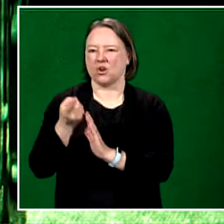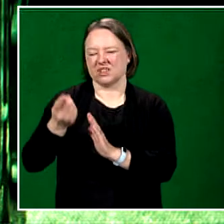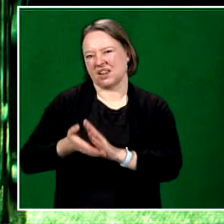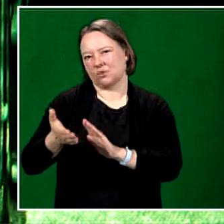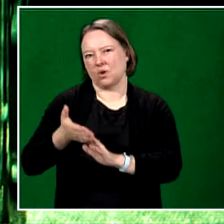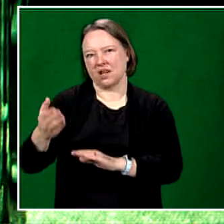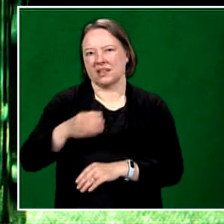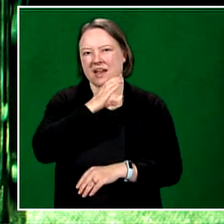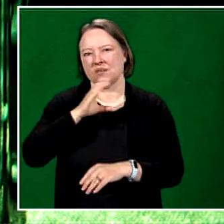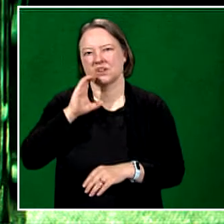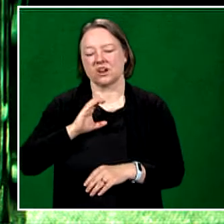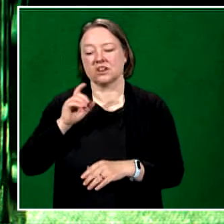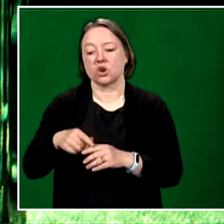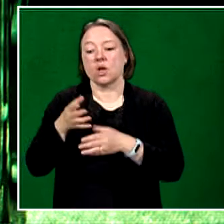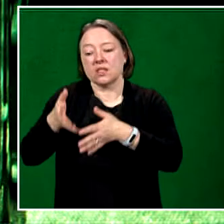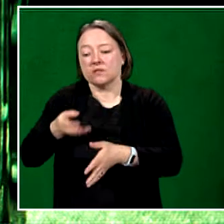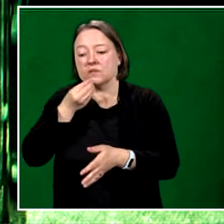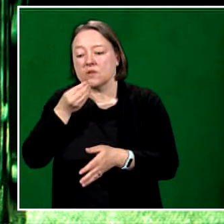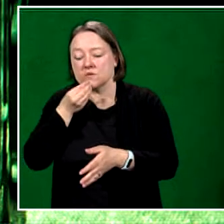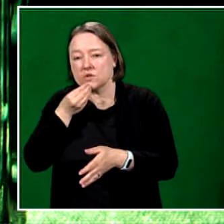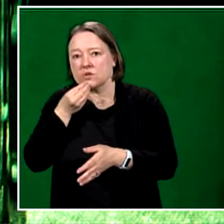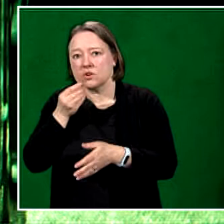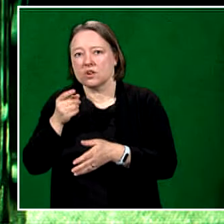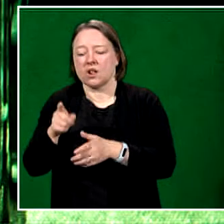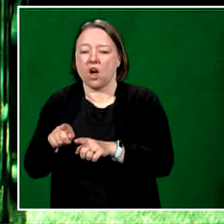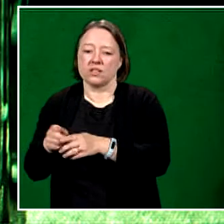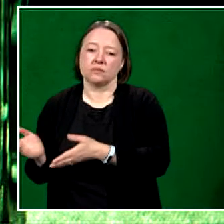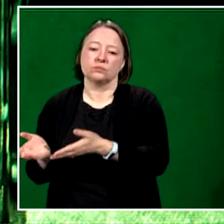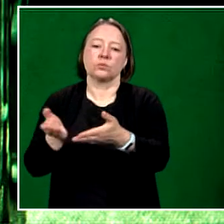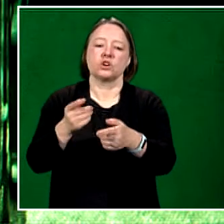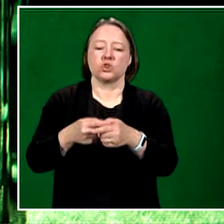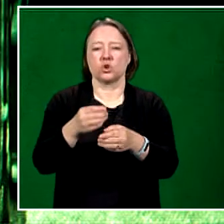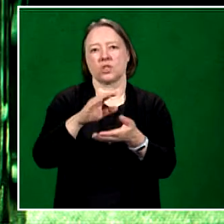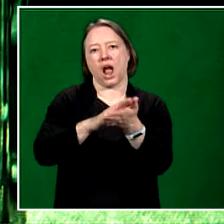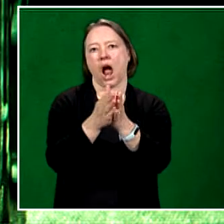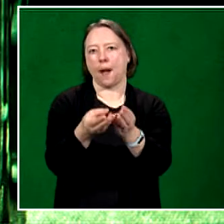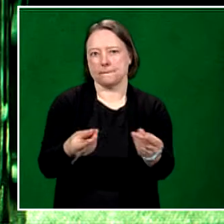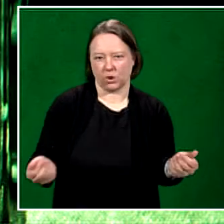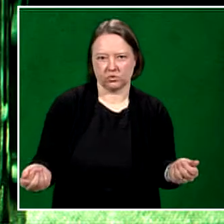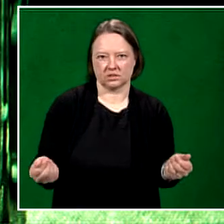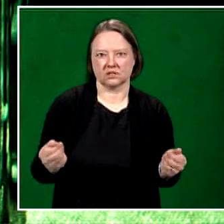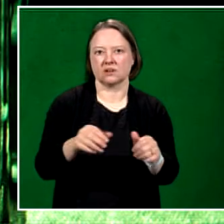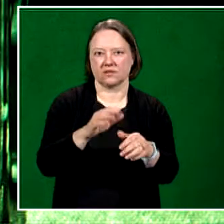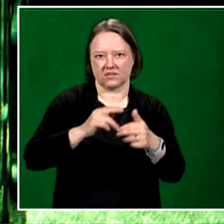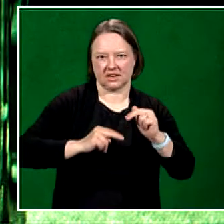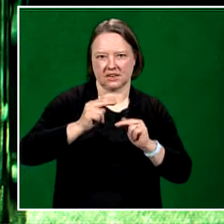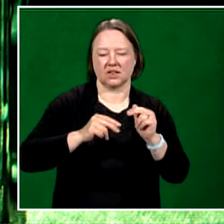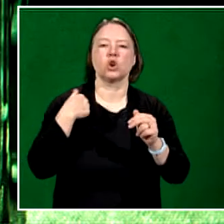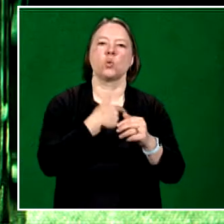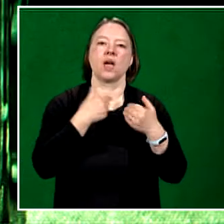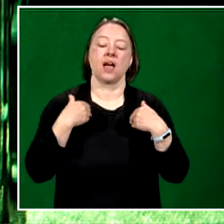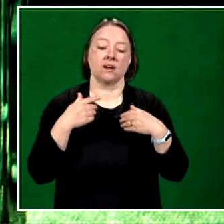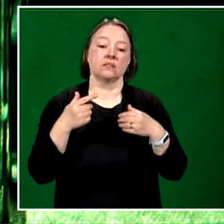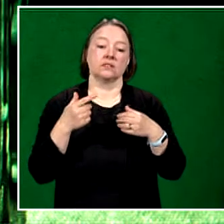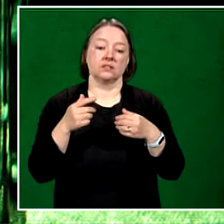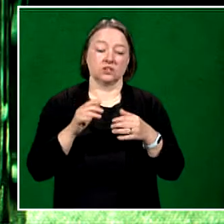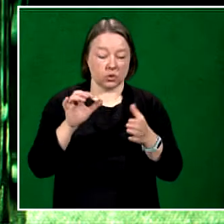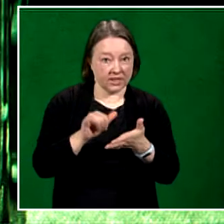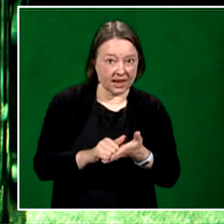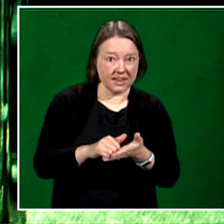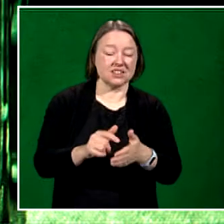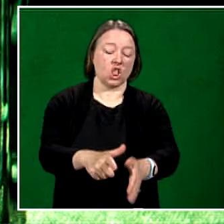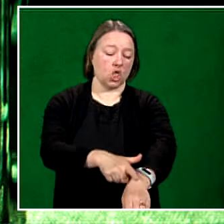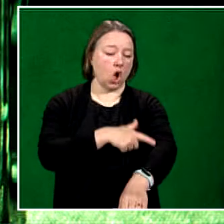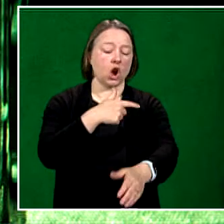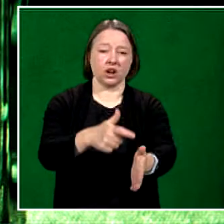then taking leftovers to the on-campus composting facility. By doing this, we are creating a longer life cycle and recycling the nutrients